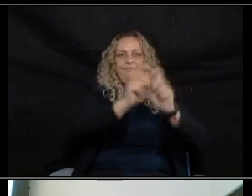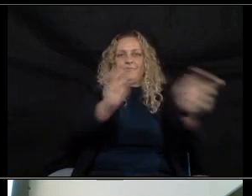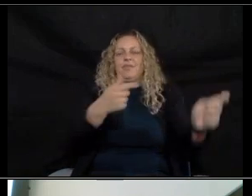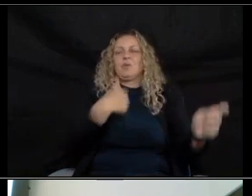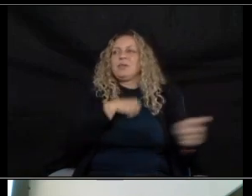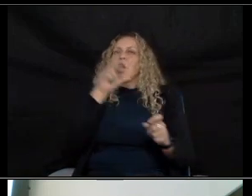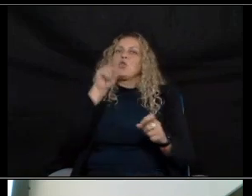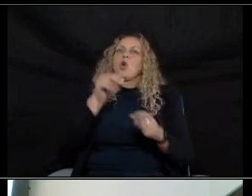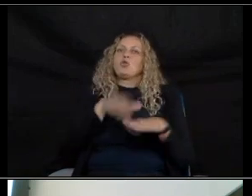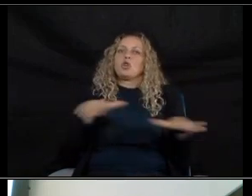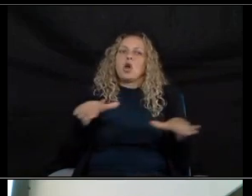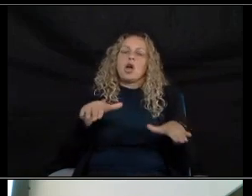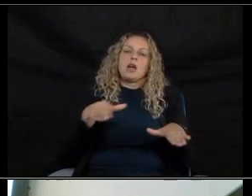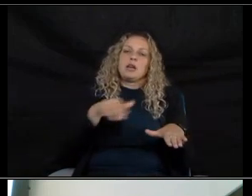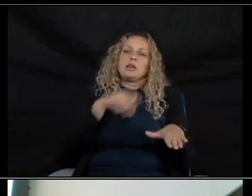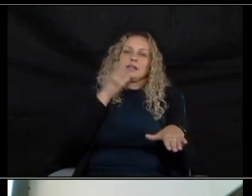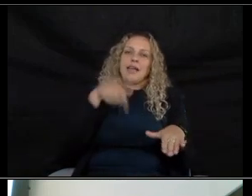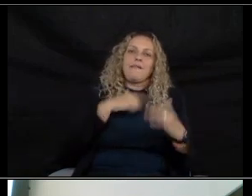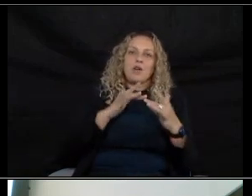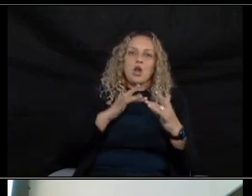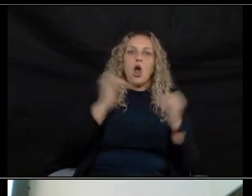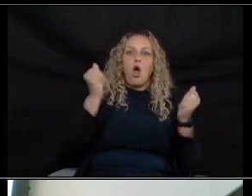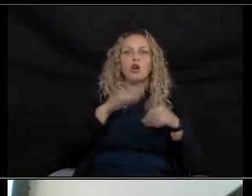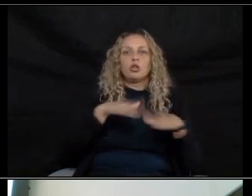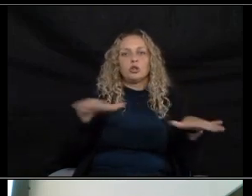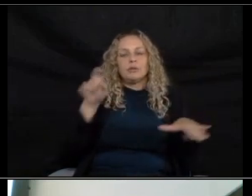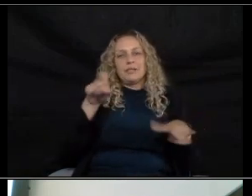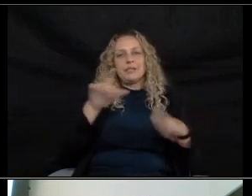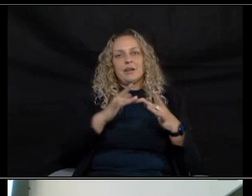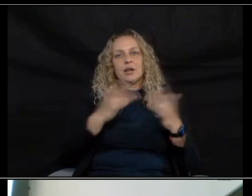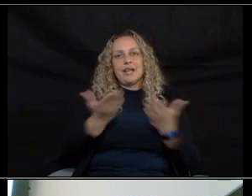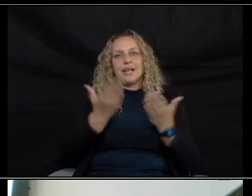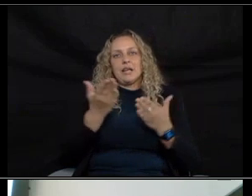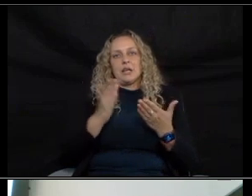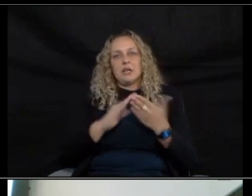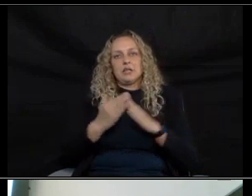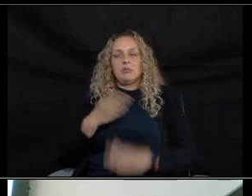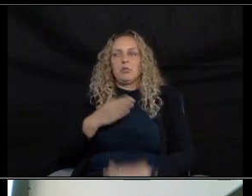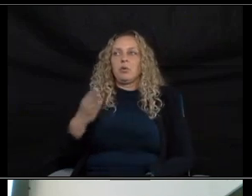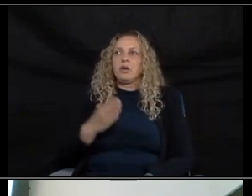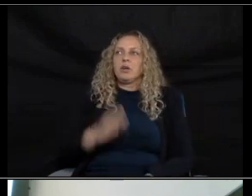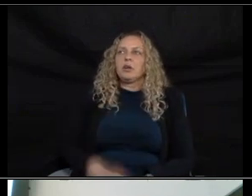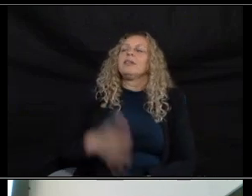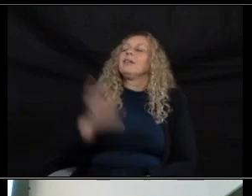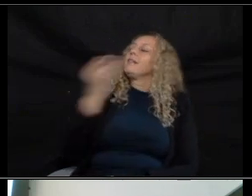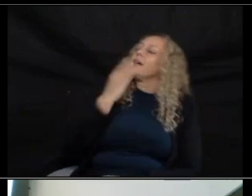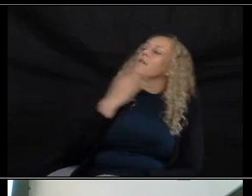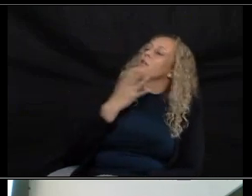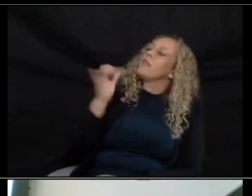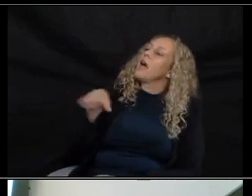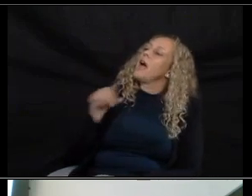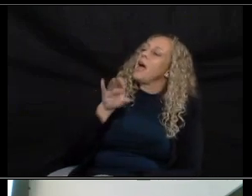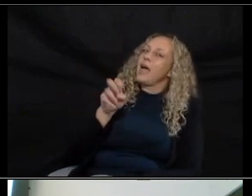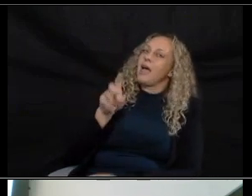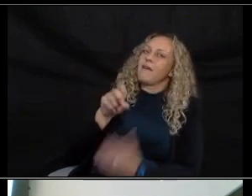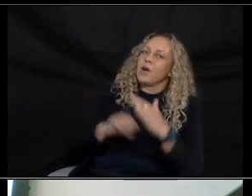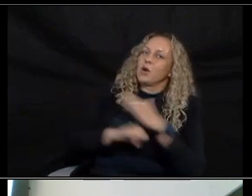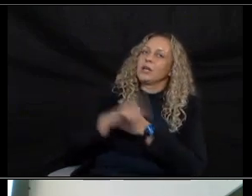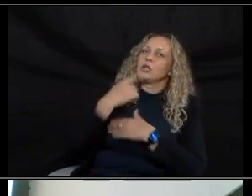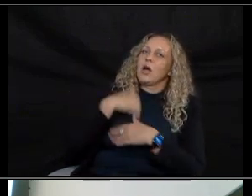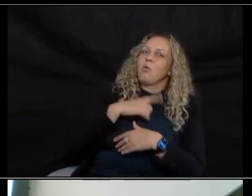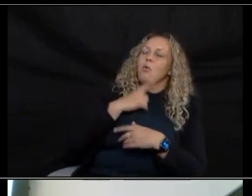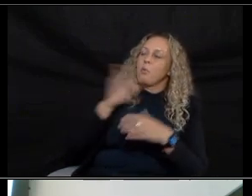no child doesn't have internet. All children have internet here in the city. Children and their families, Mayor, thank you for that. And the Ed Foundation, we're prepared to